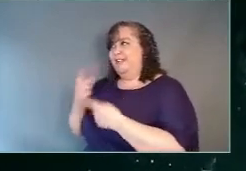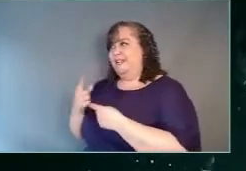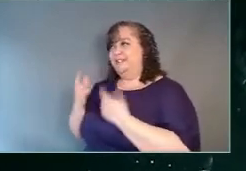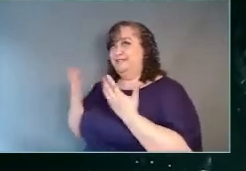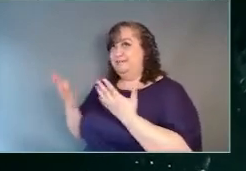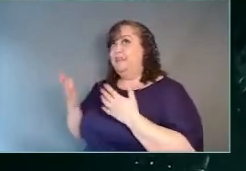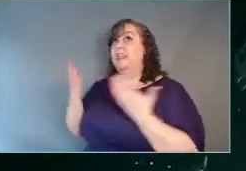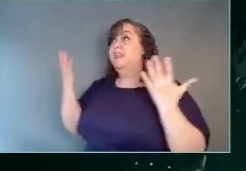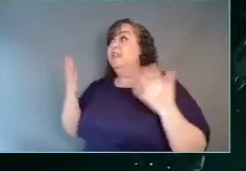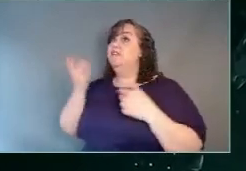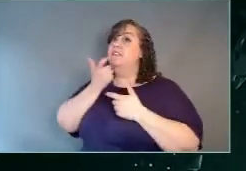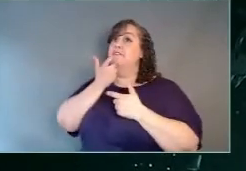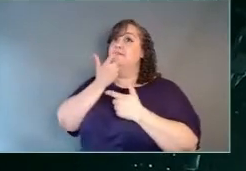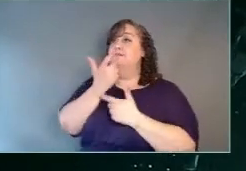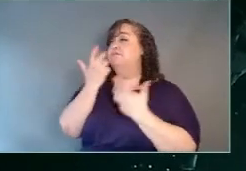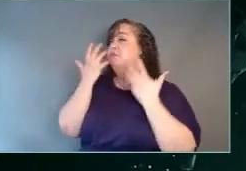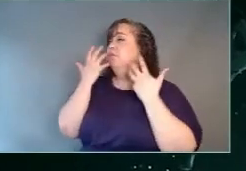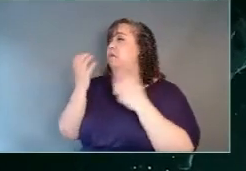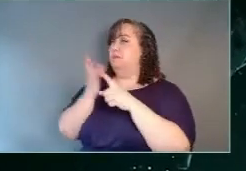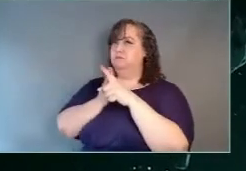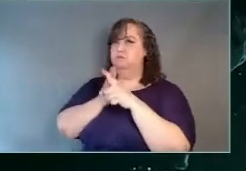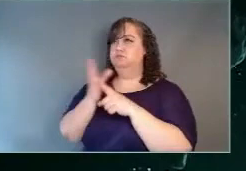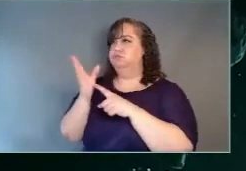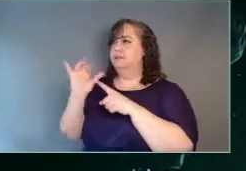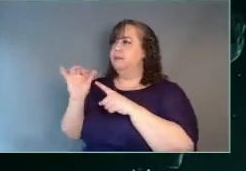want to pursue a career similar to your own?